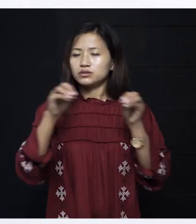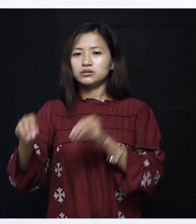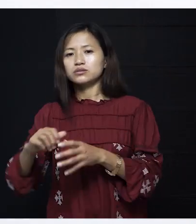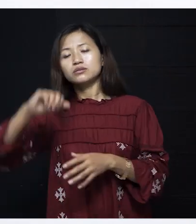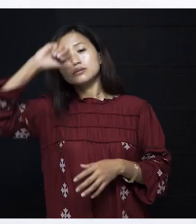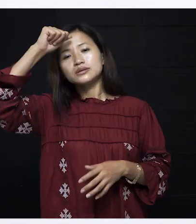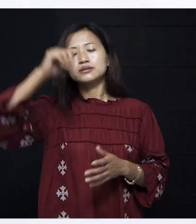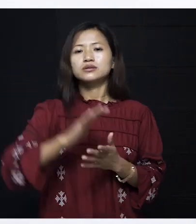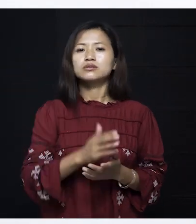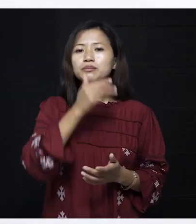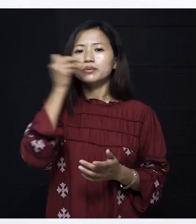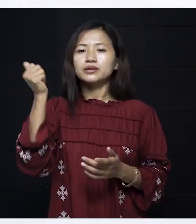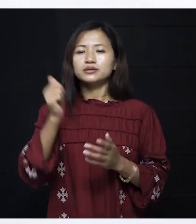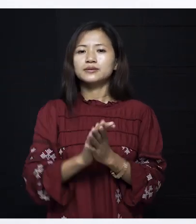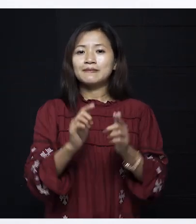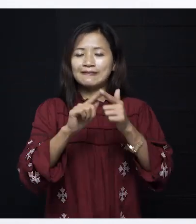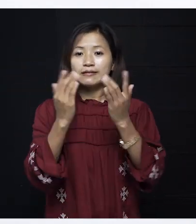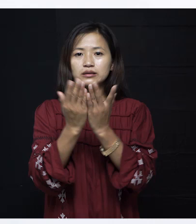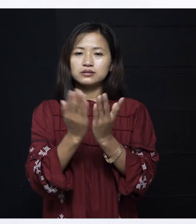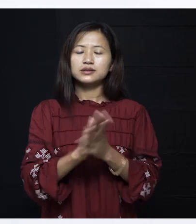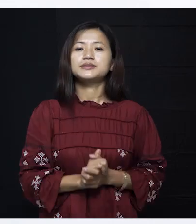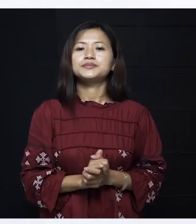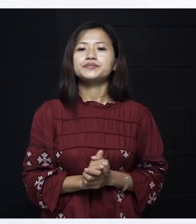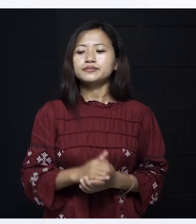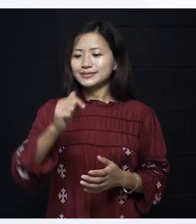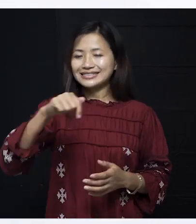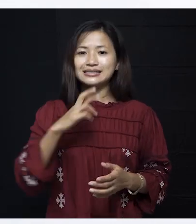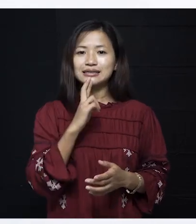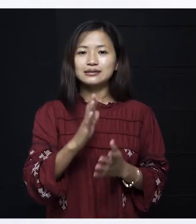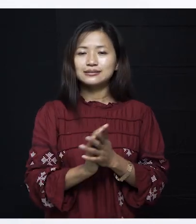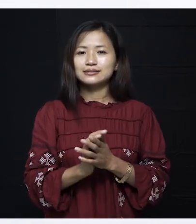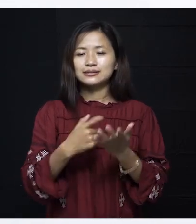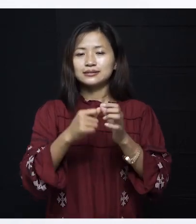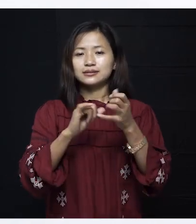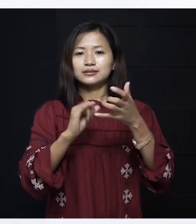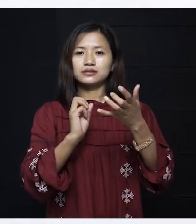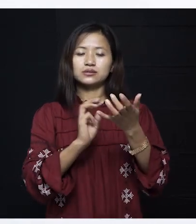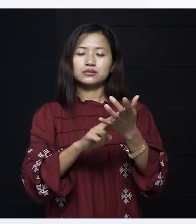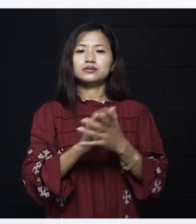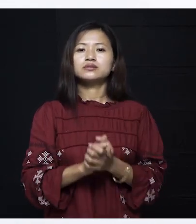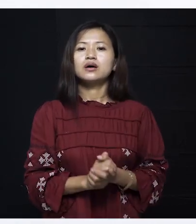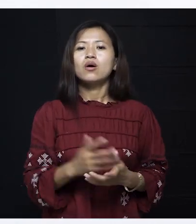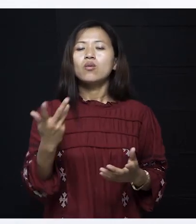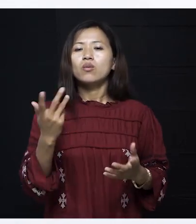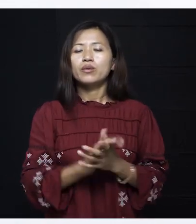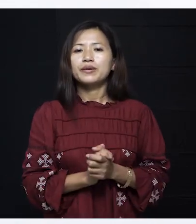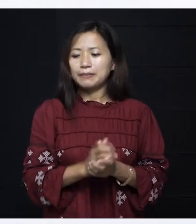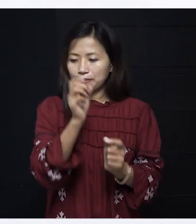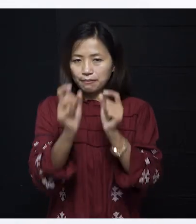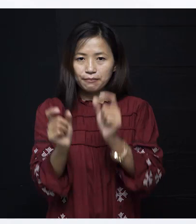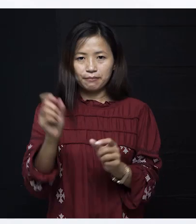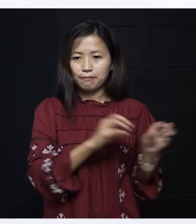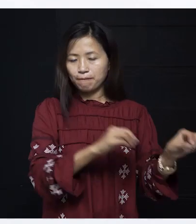India in order to get better education, right? So these are the reasons, okay? These are the reasons why